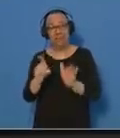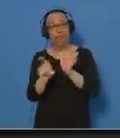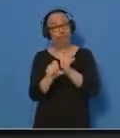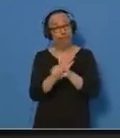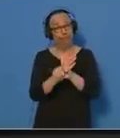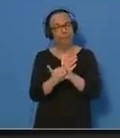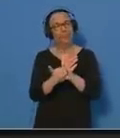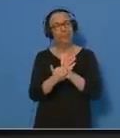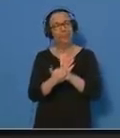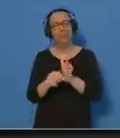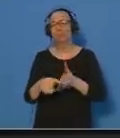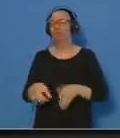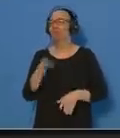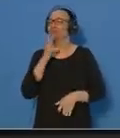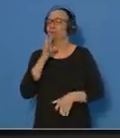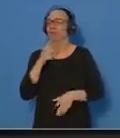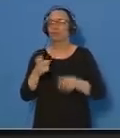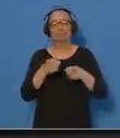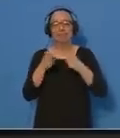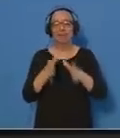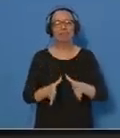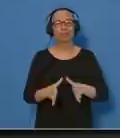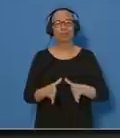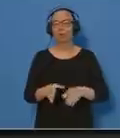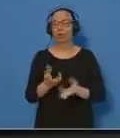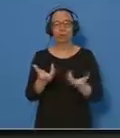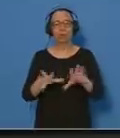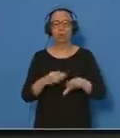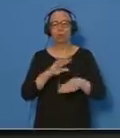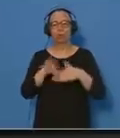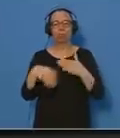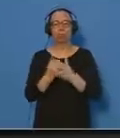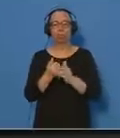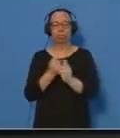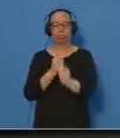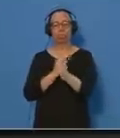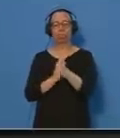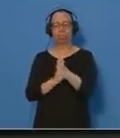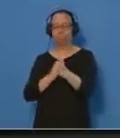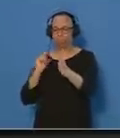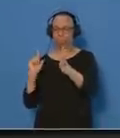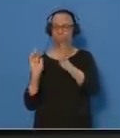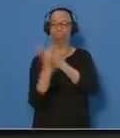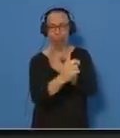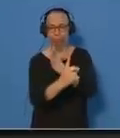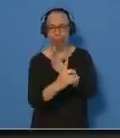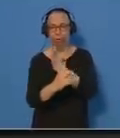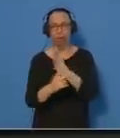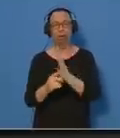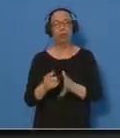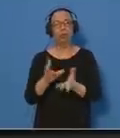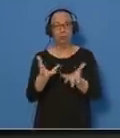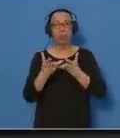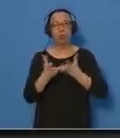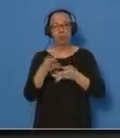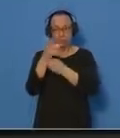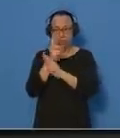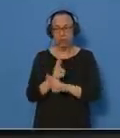on the scene, but we're just not going to have everyone bogarting the line. We're still expecting decorum to prevail.